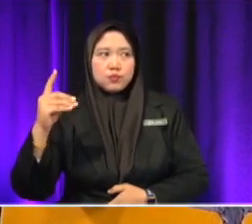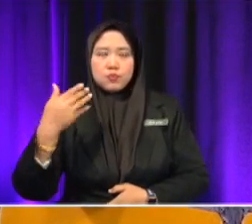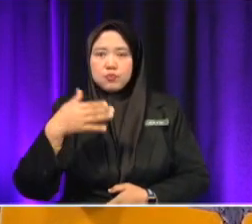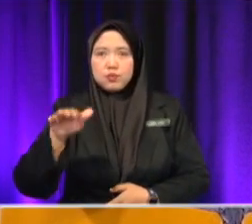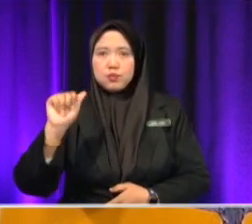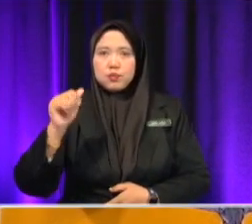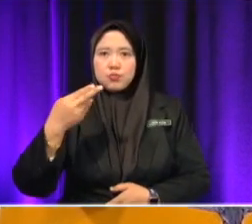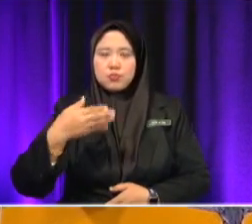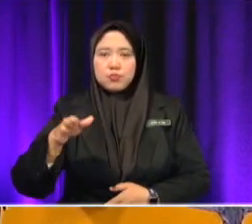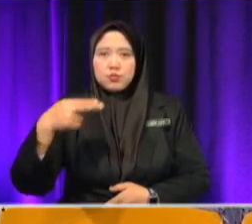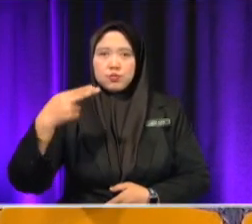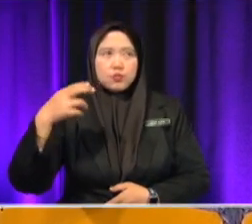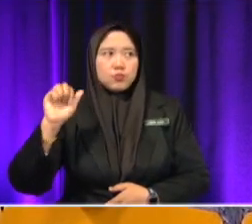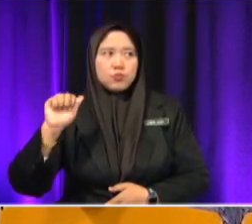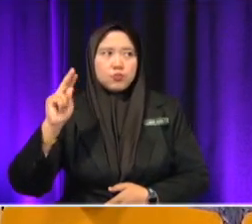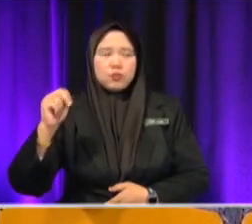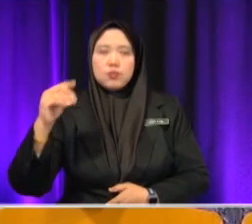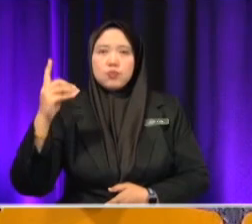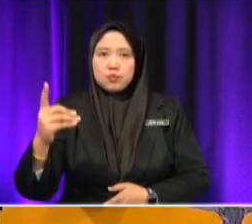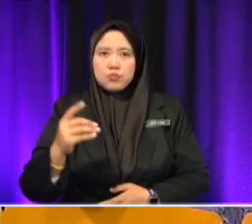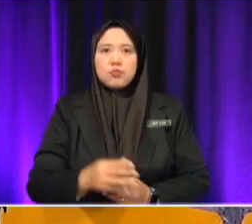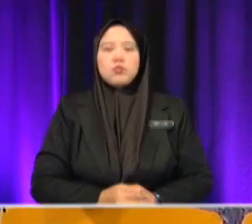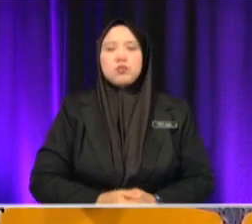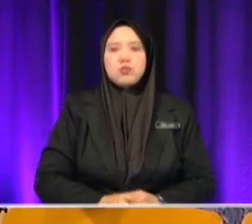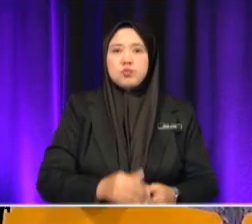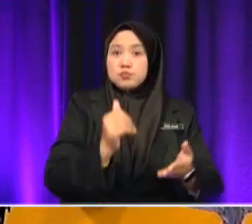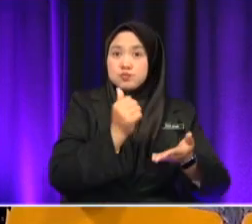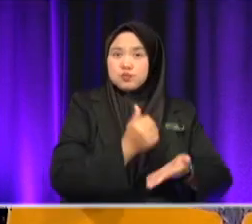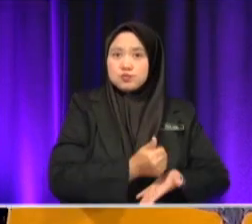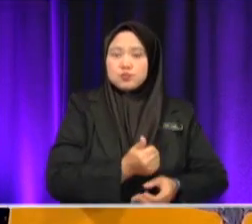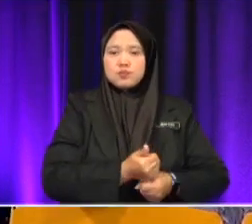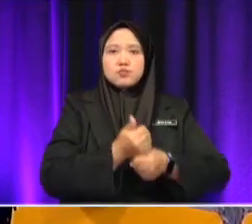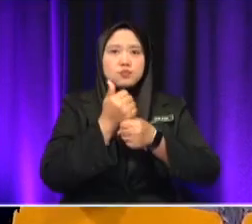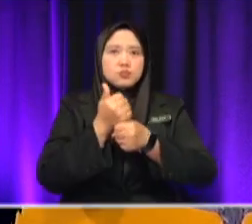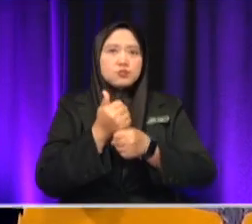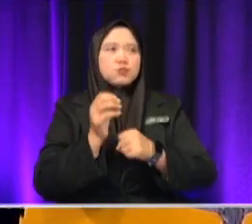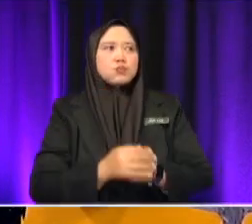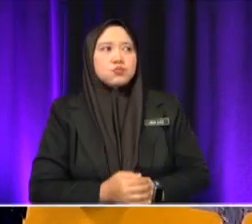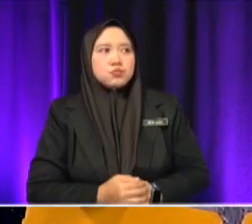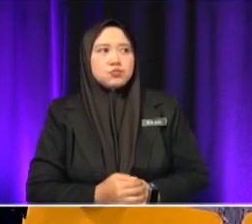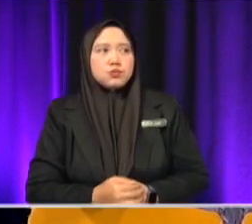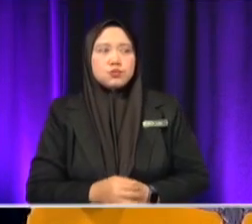this particular phrase, it means something. So anyone would like to explain what it means?